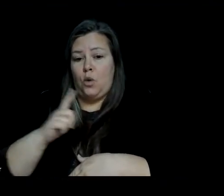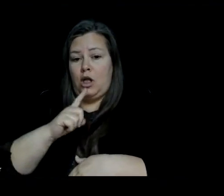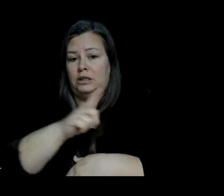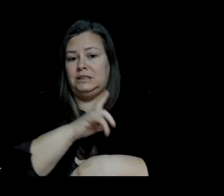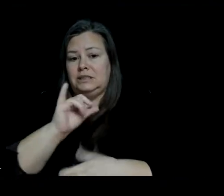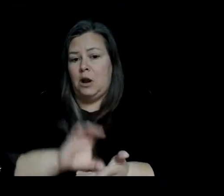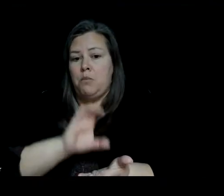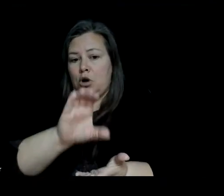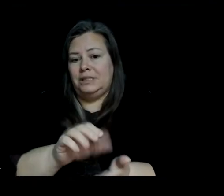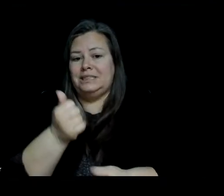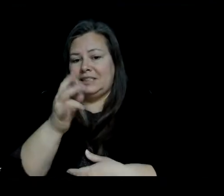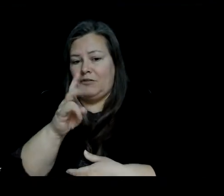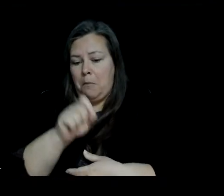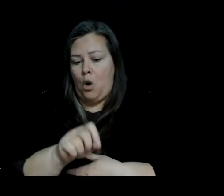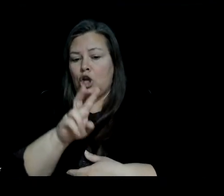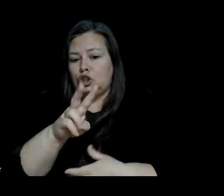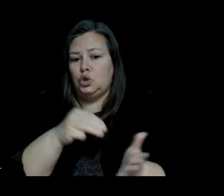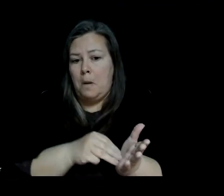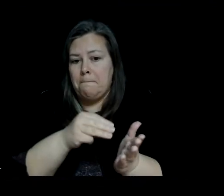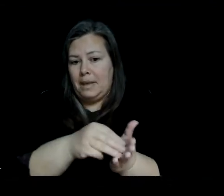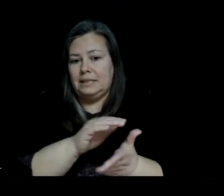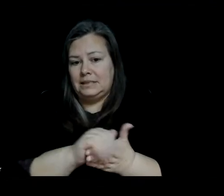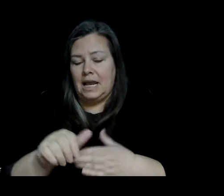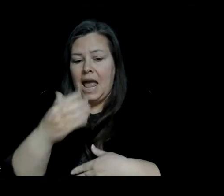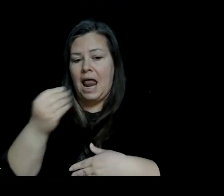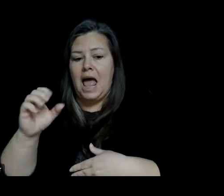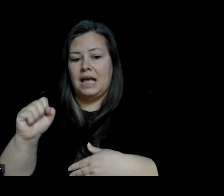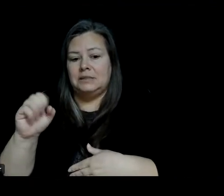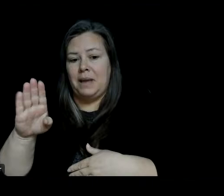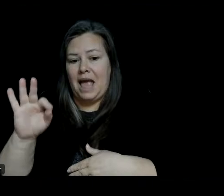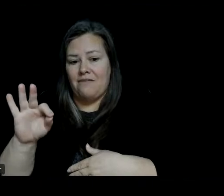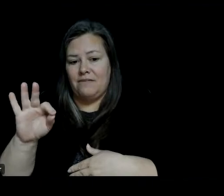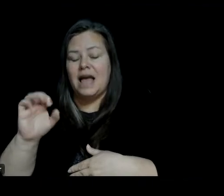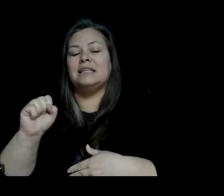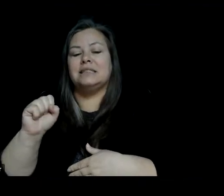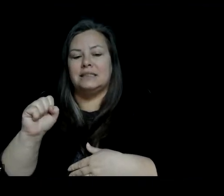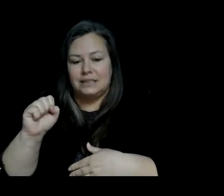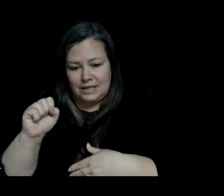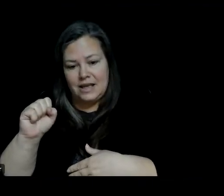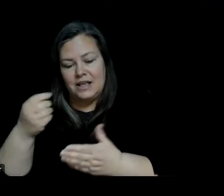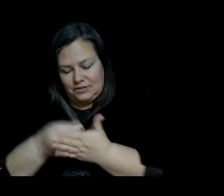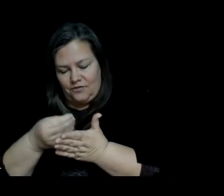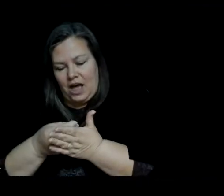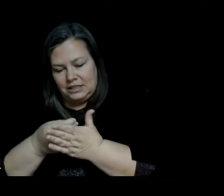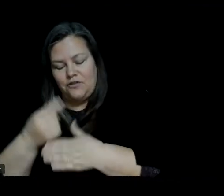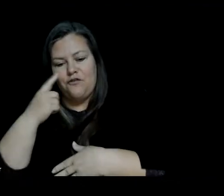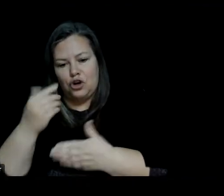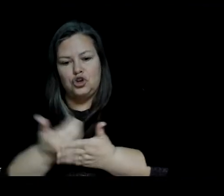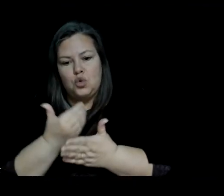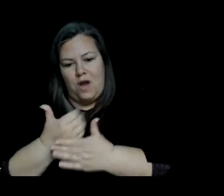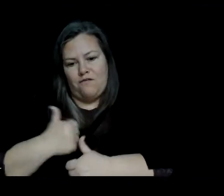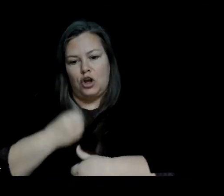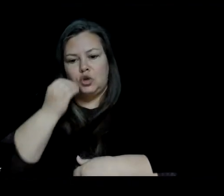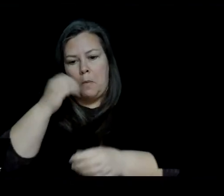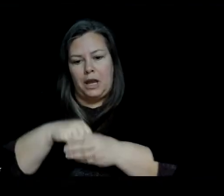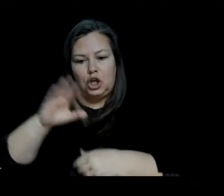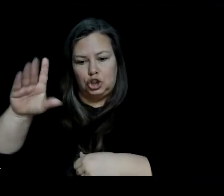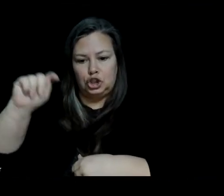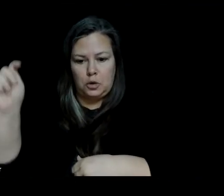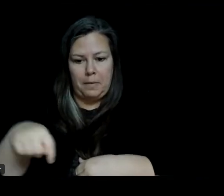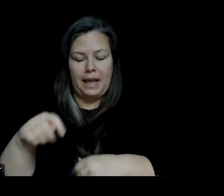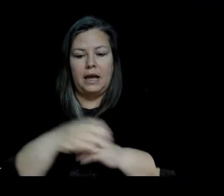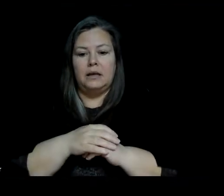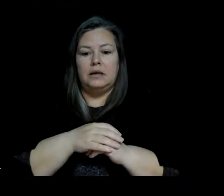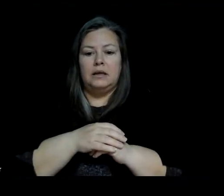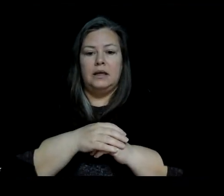appropriated $17.2 million in SIBF funds to construct a new veterans home located in Topeka.